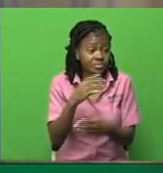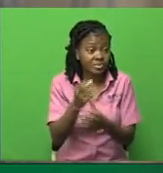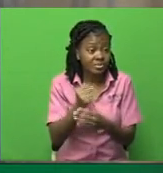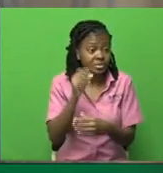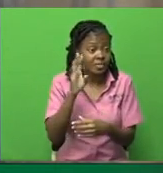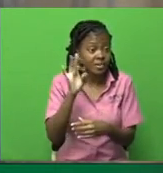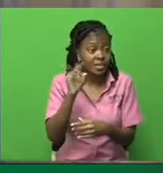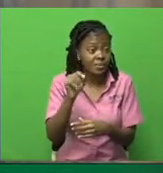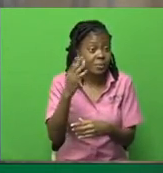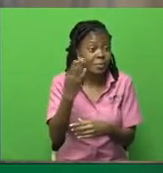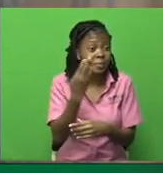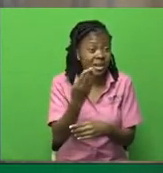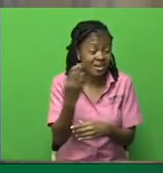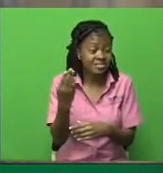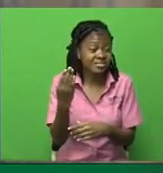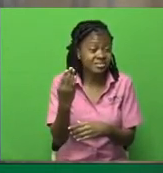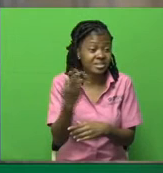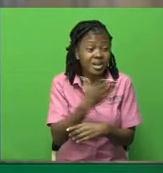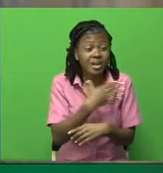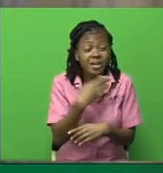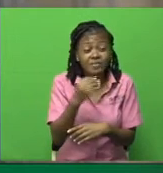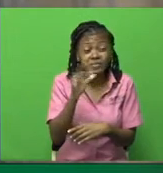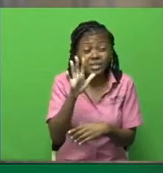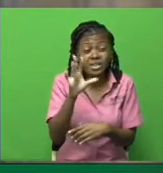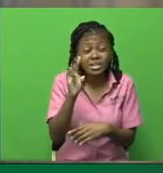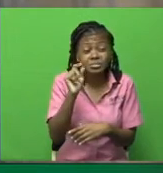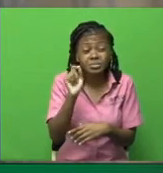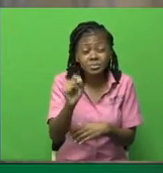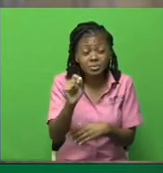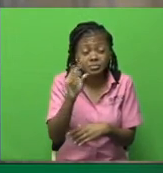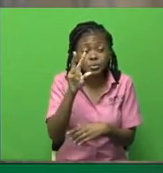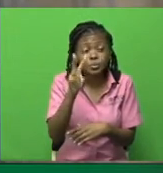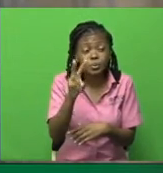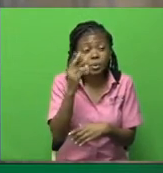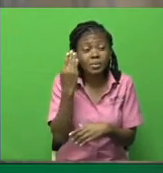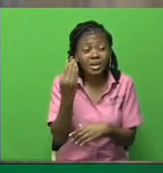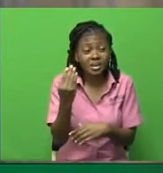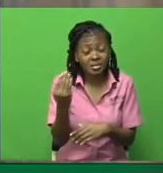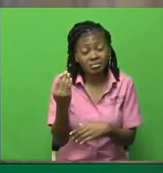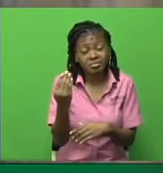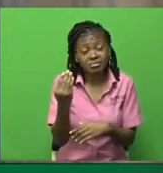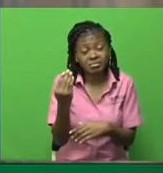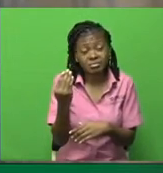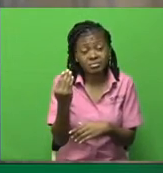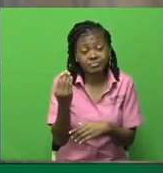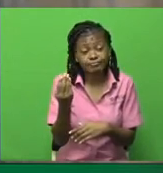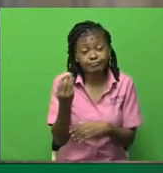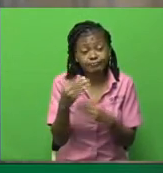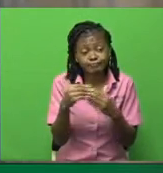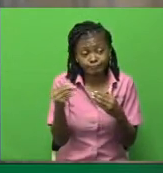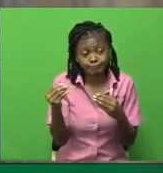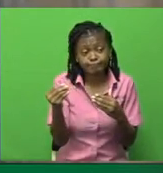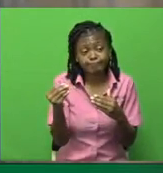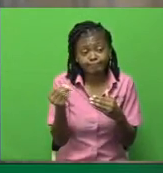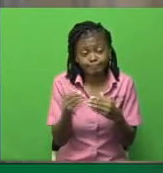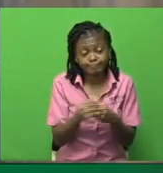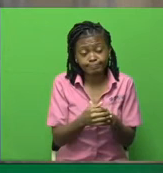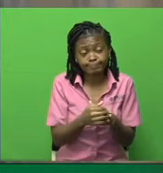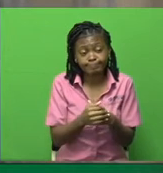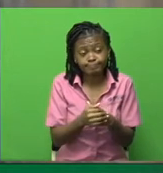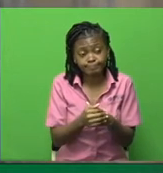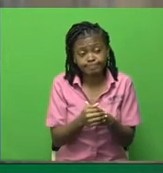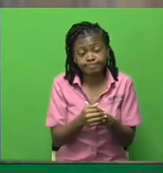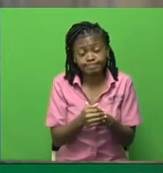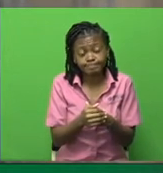and 57.7 2 billion 57.2 billion respectively it is reasonable to